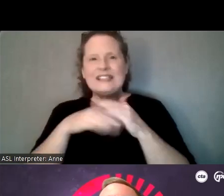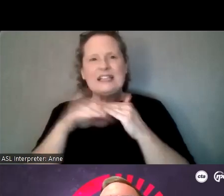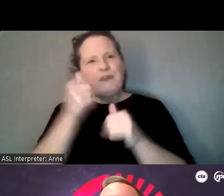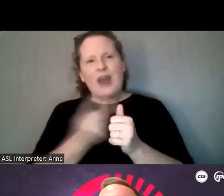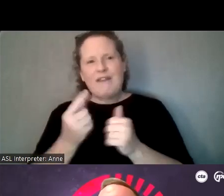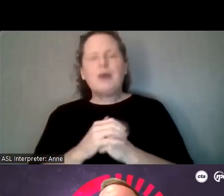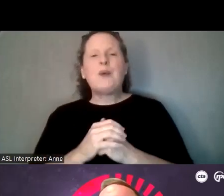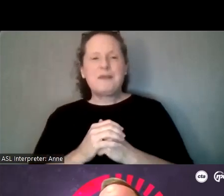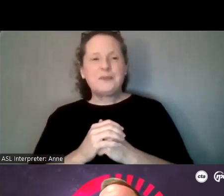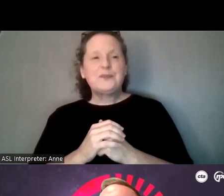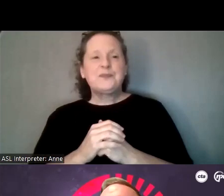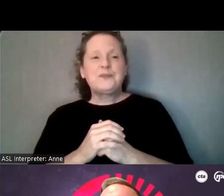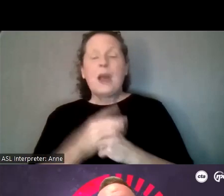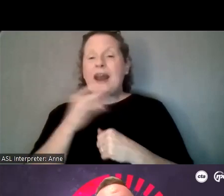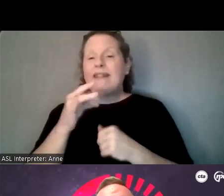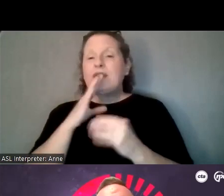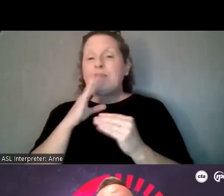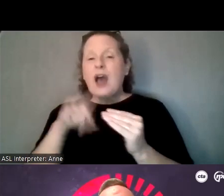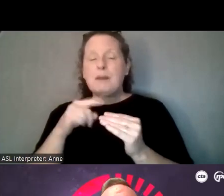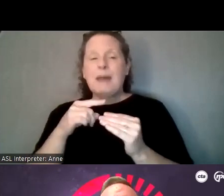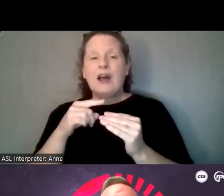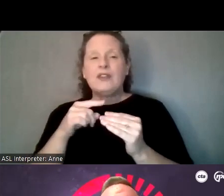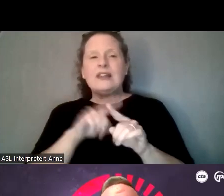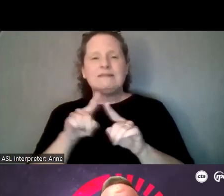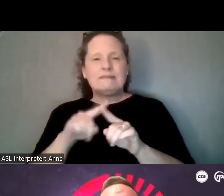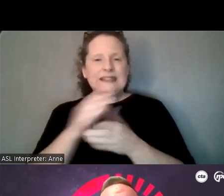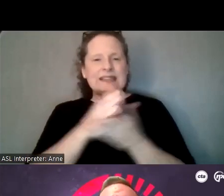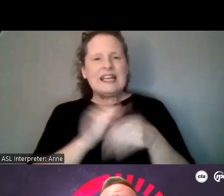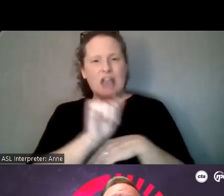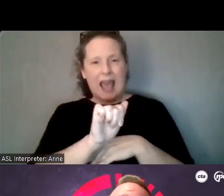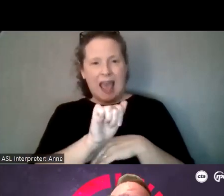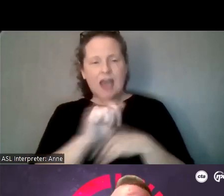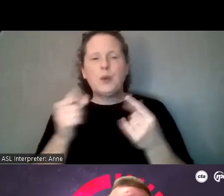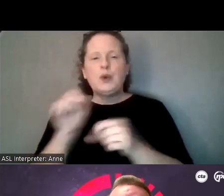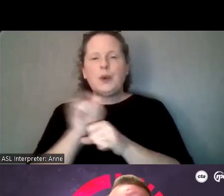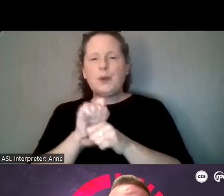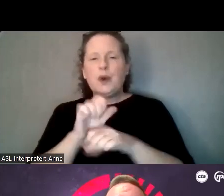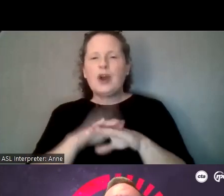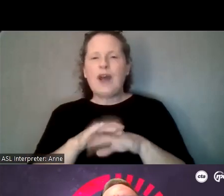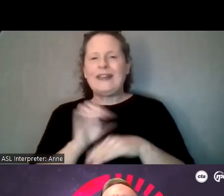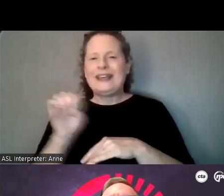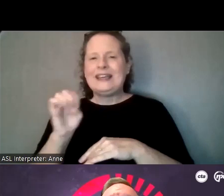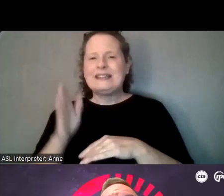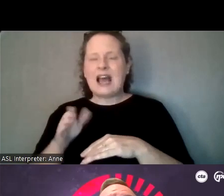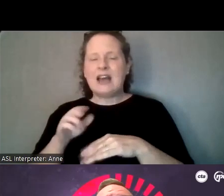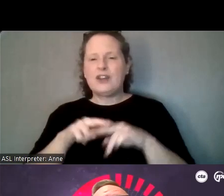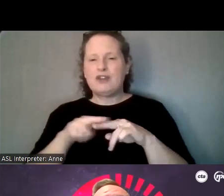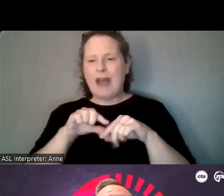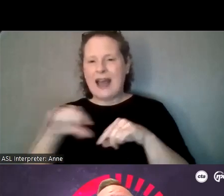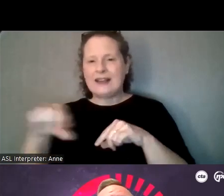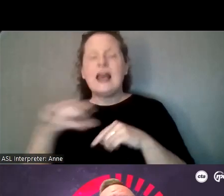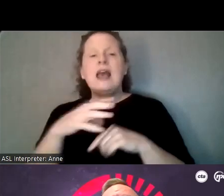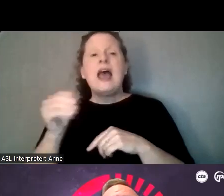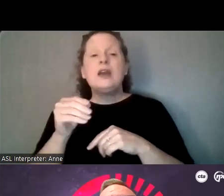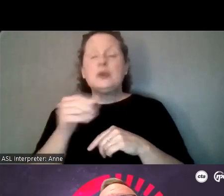is the stage A, which is we're doing work on the east side of the track, and we are about to finish